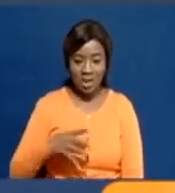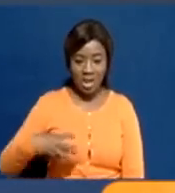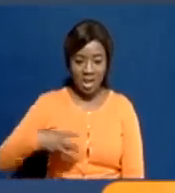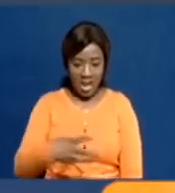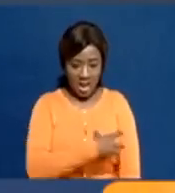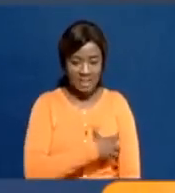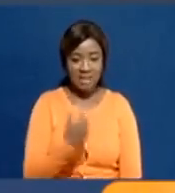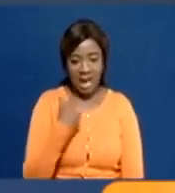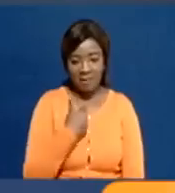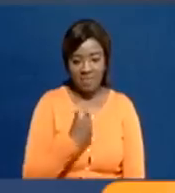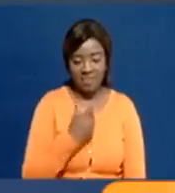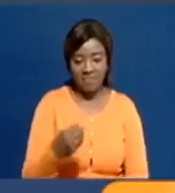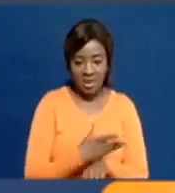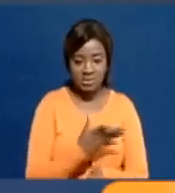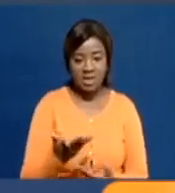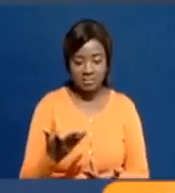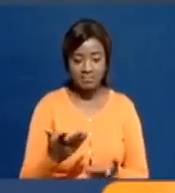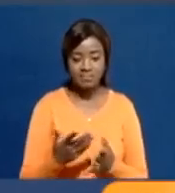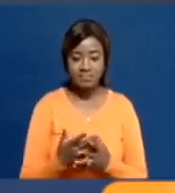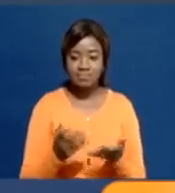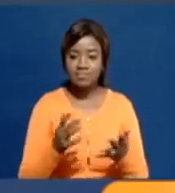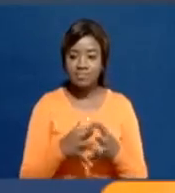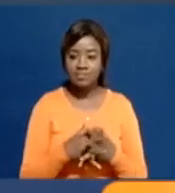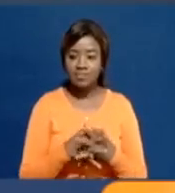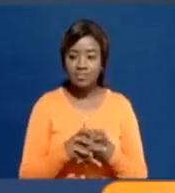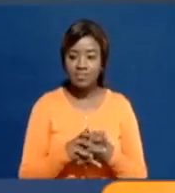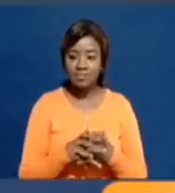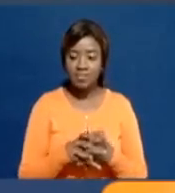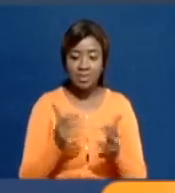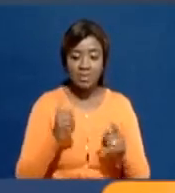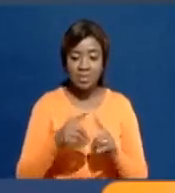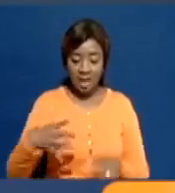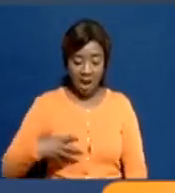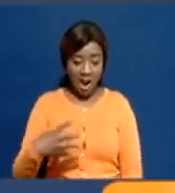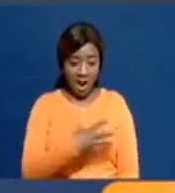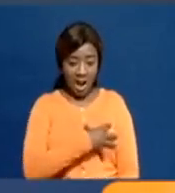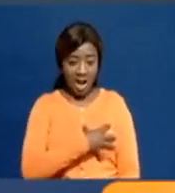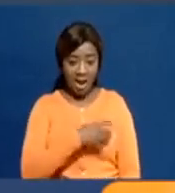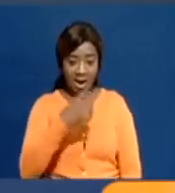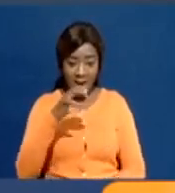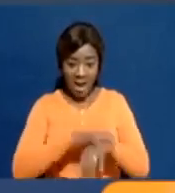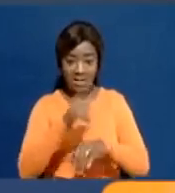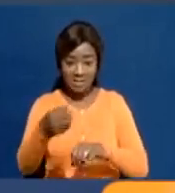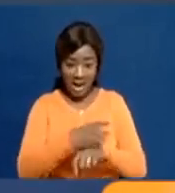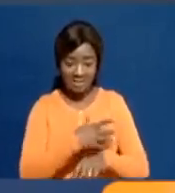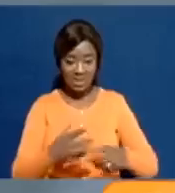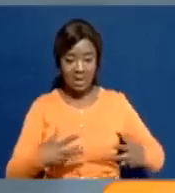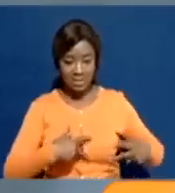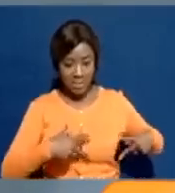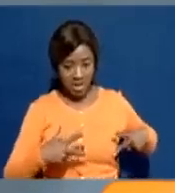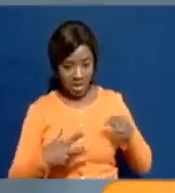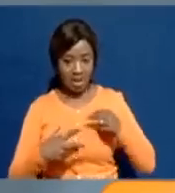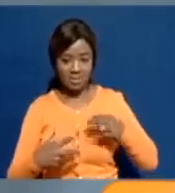cancer, where you lose attributes that make you feminine, right? You've been through a mastectomy.